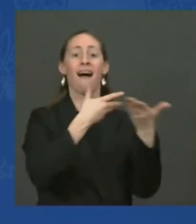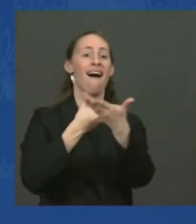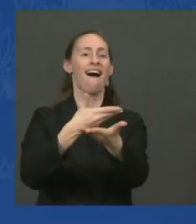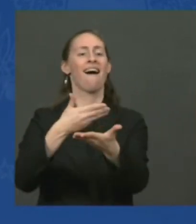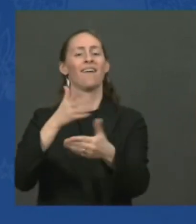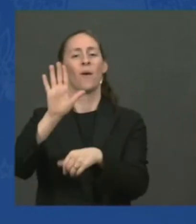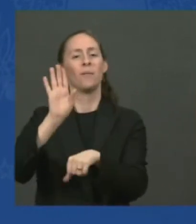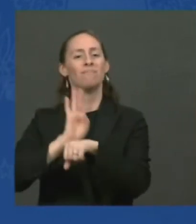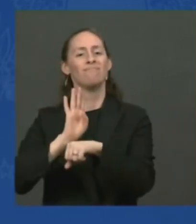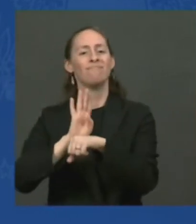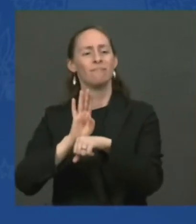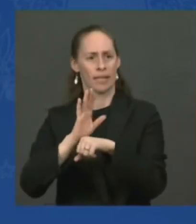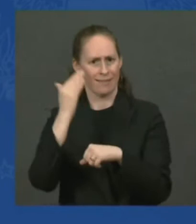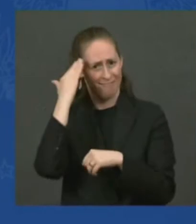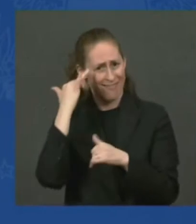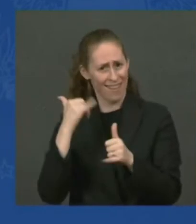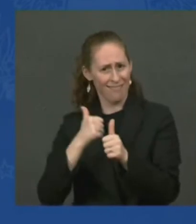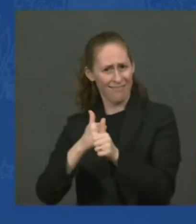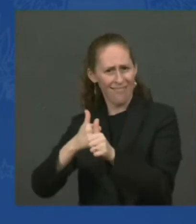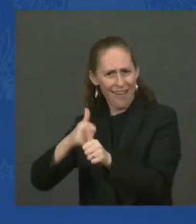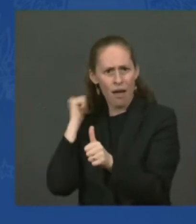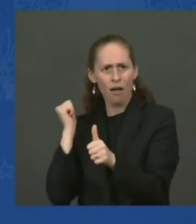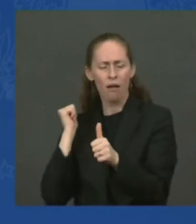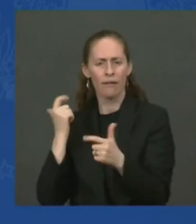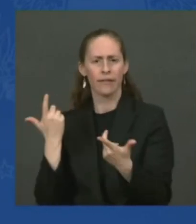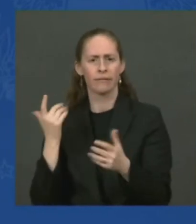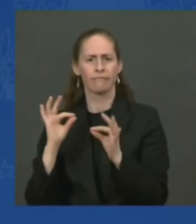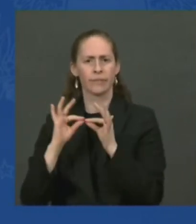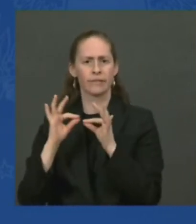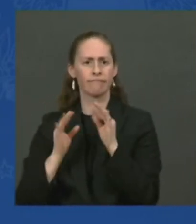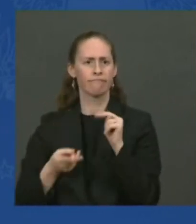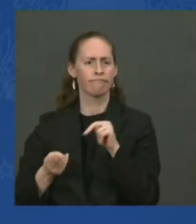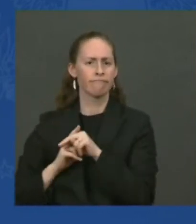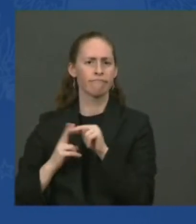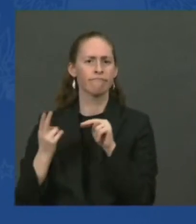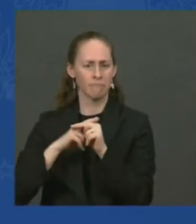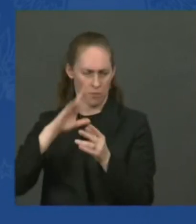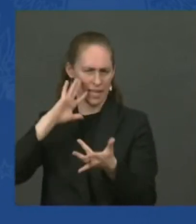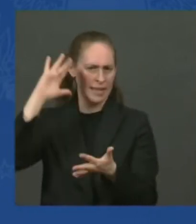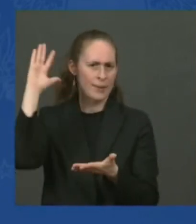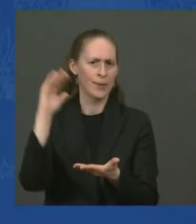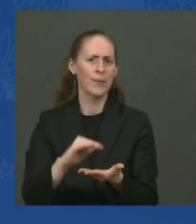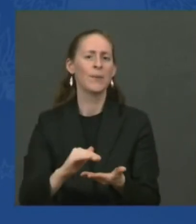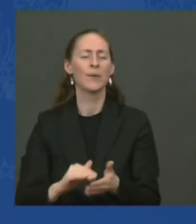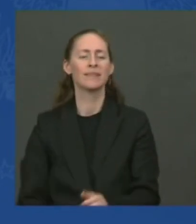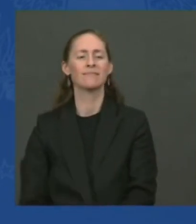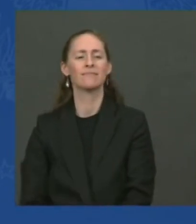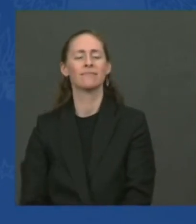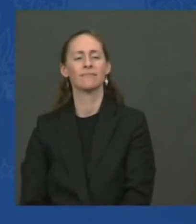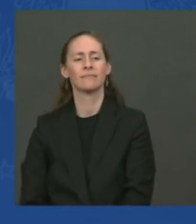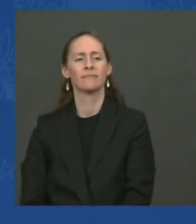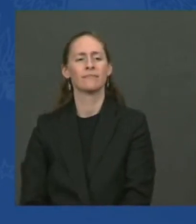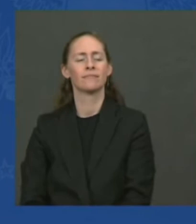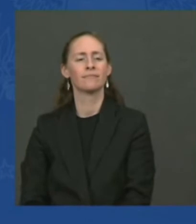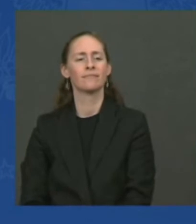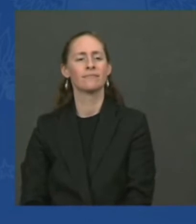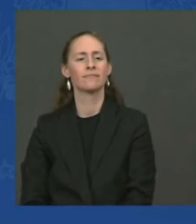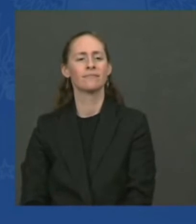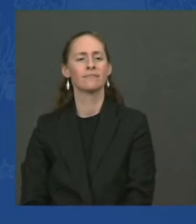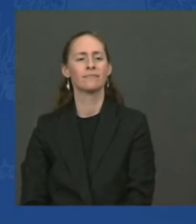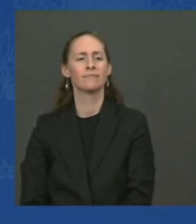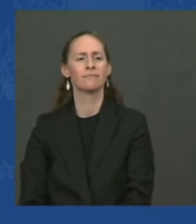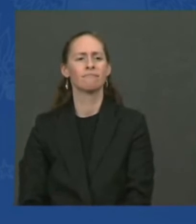cost for you and your family. The law also builds on our resilience so that the next storm, superstorm,